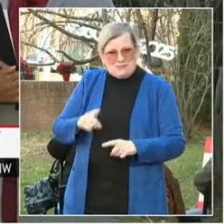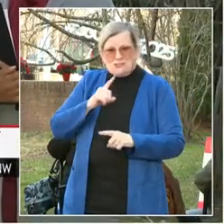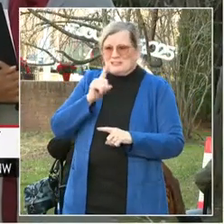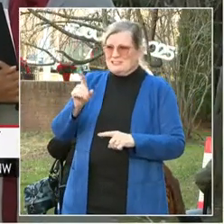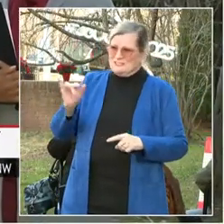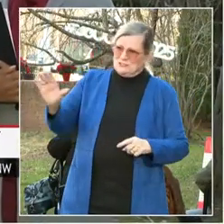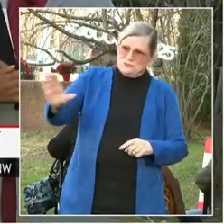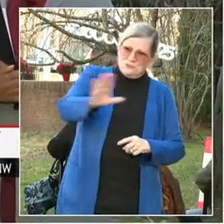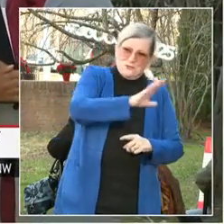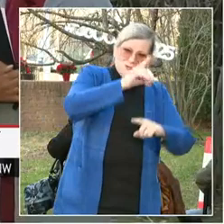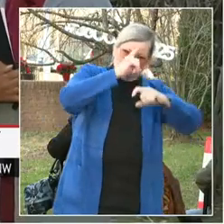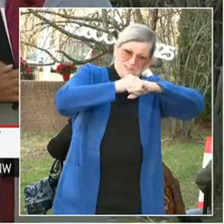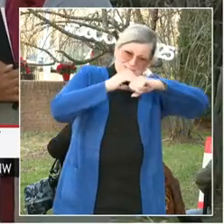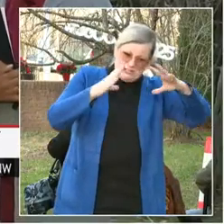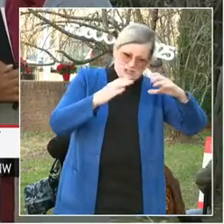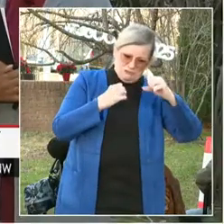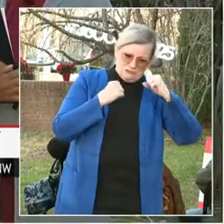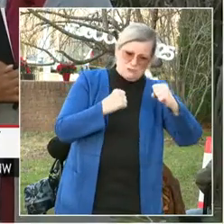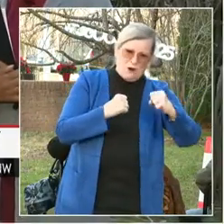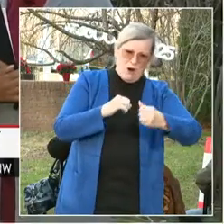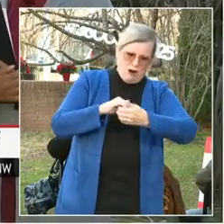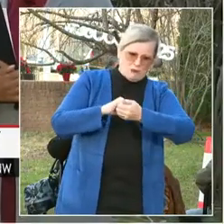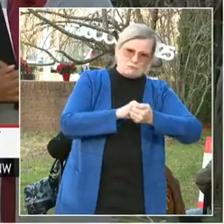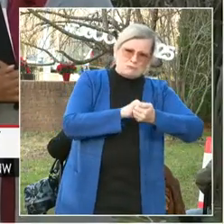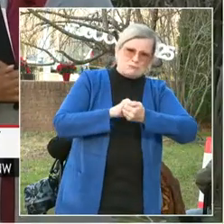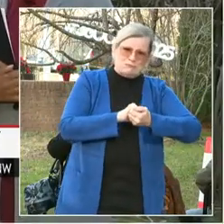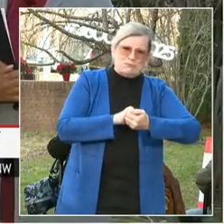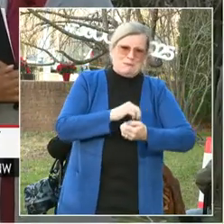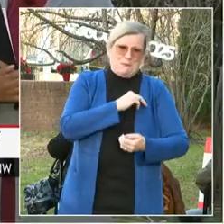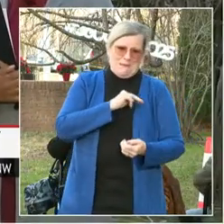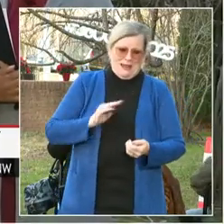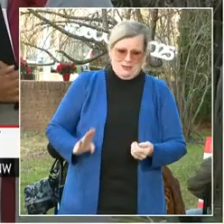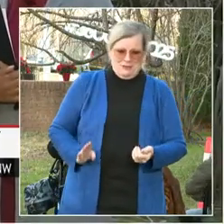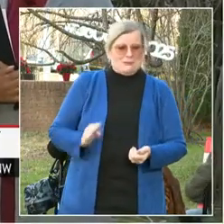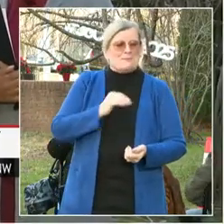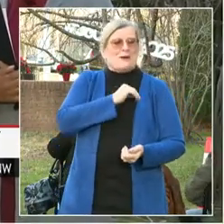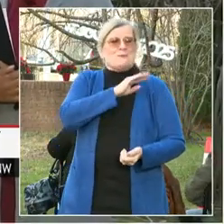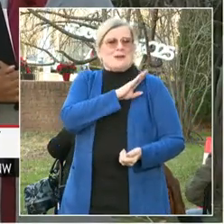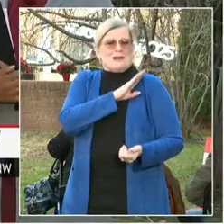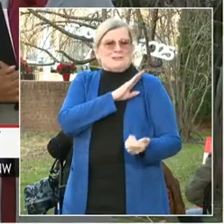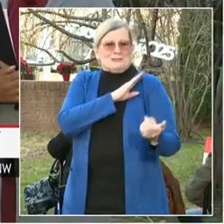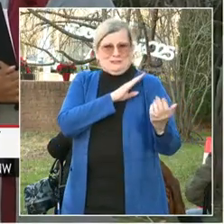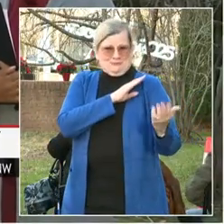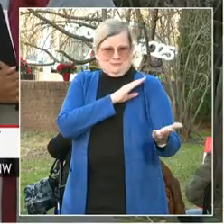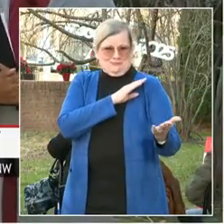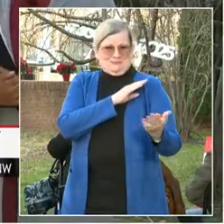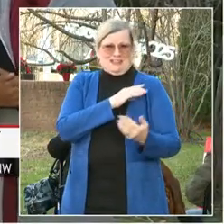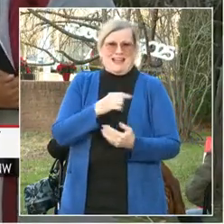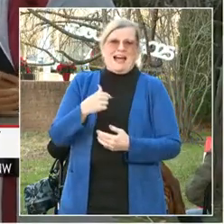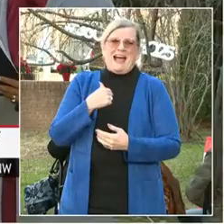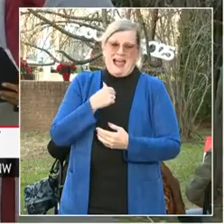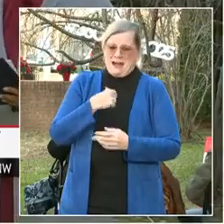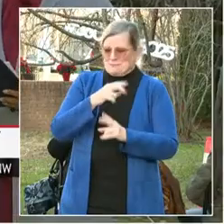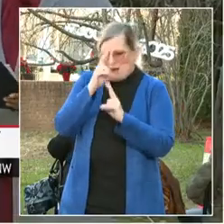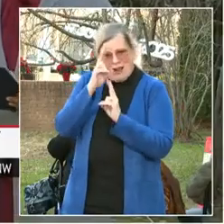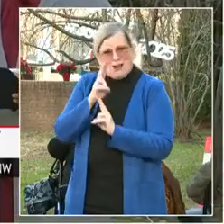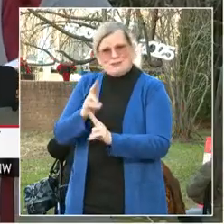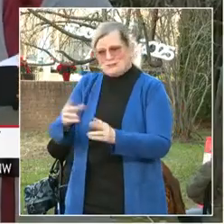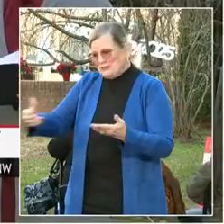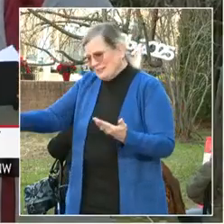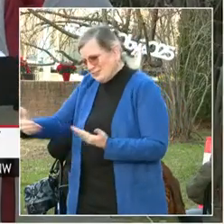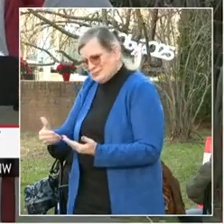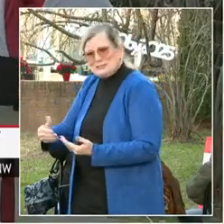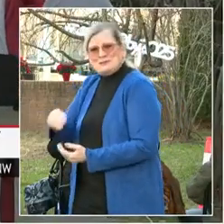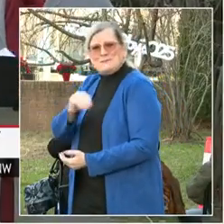bold leadership to the vision that our congregation had. And so I am honored and privileged to introduce the mayor of the District